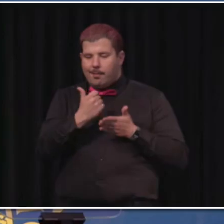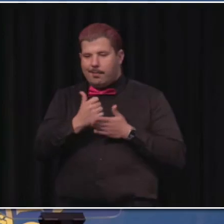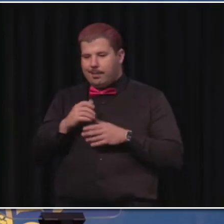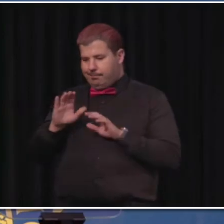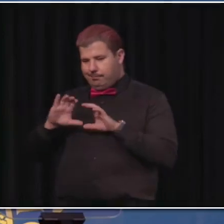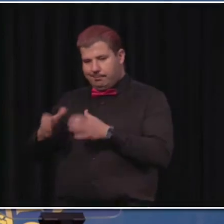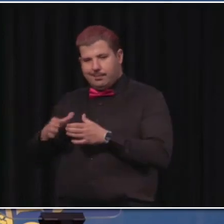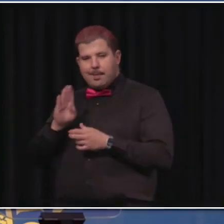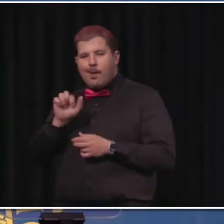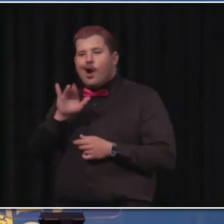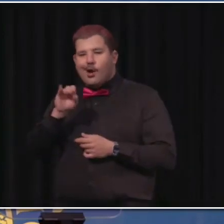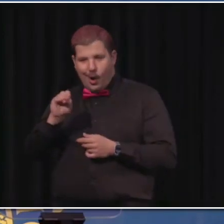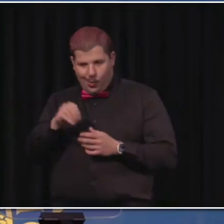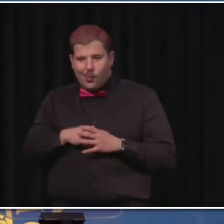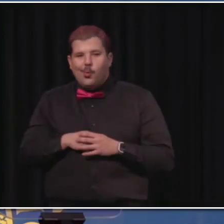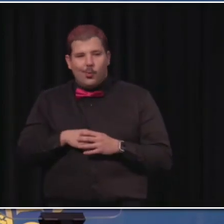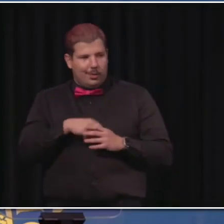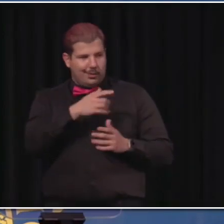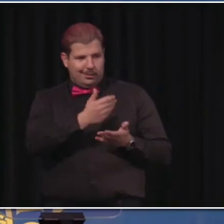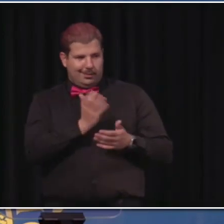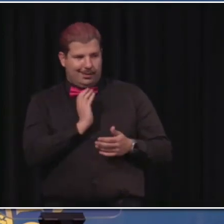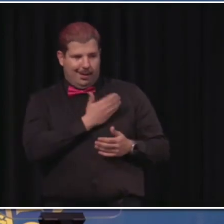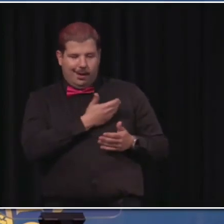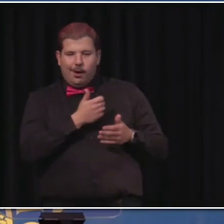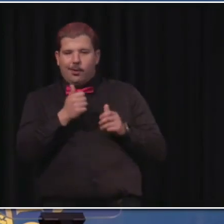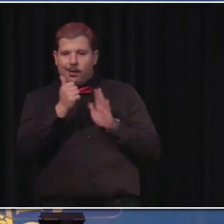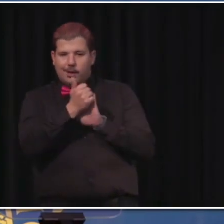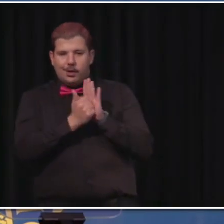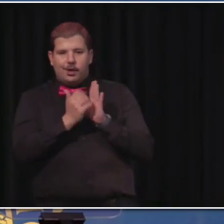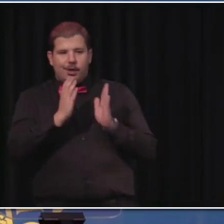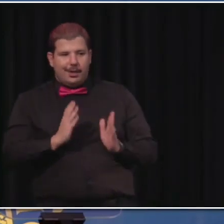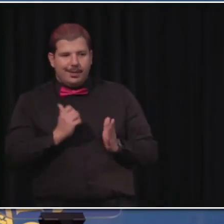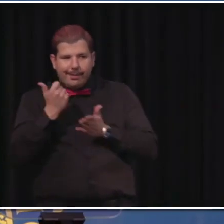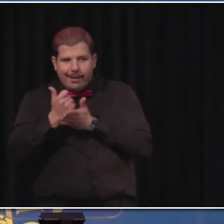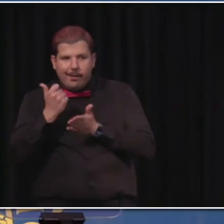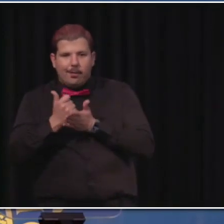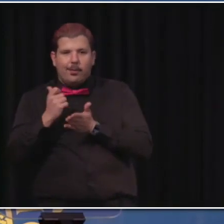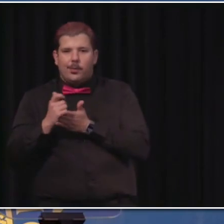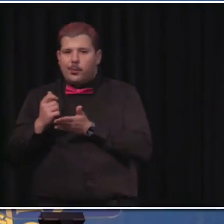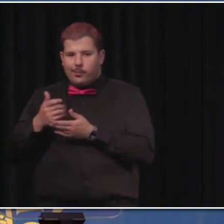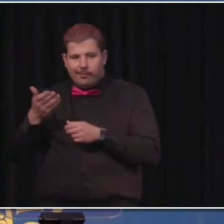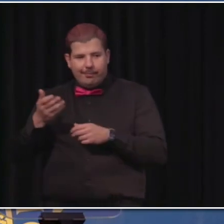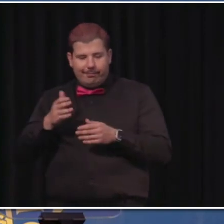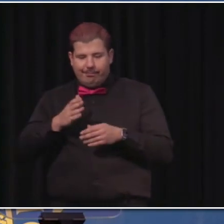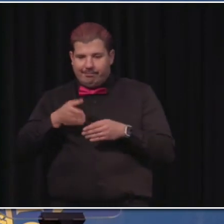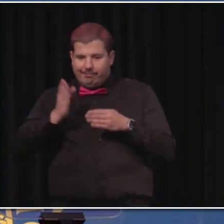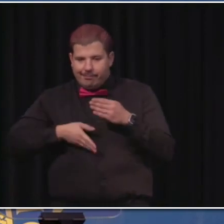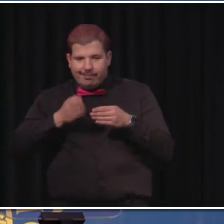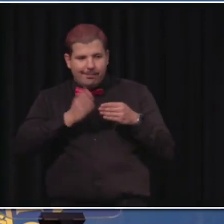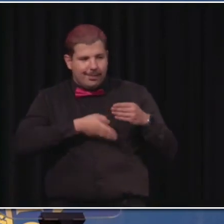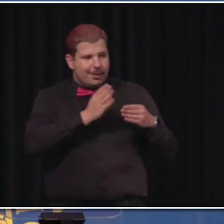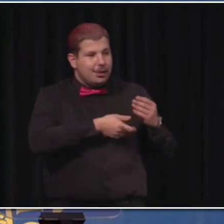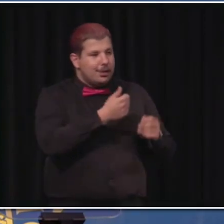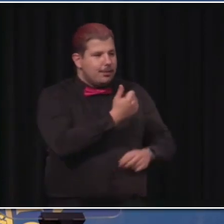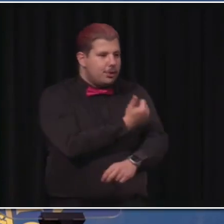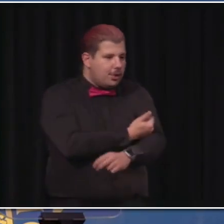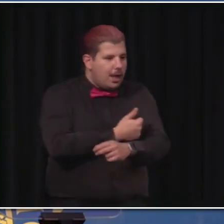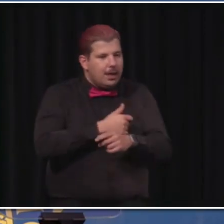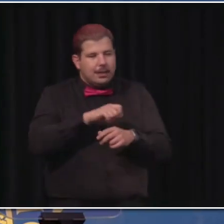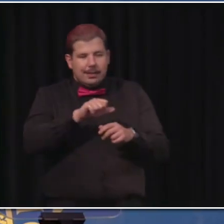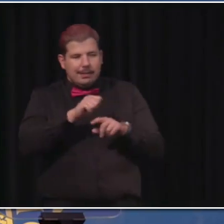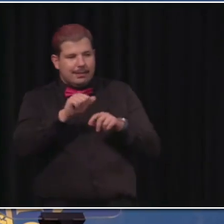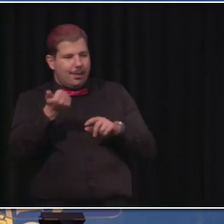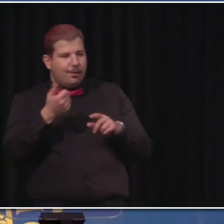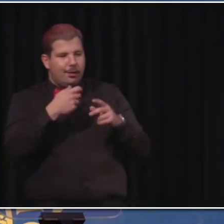like our attorney in helping us get rid of some of the drugs and all the other stuff that was plaguing our community, and I